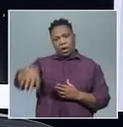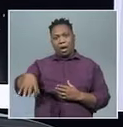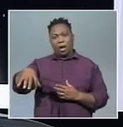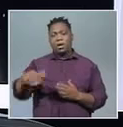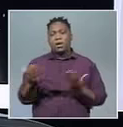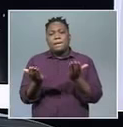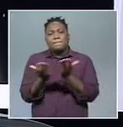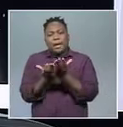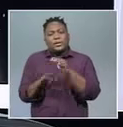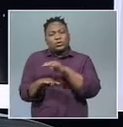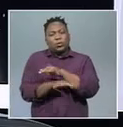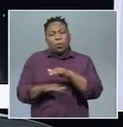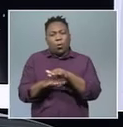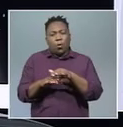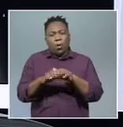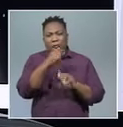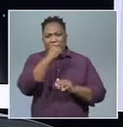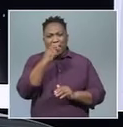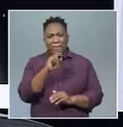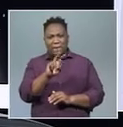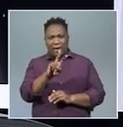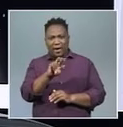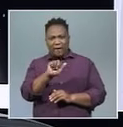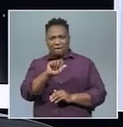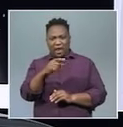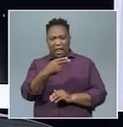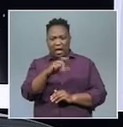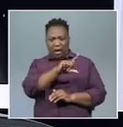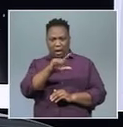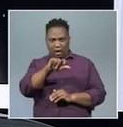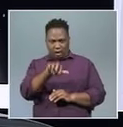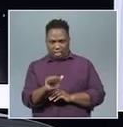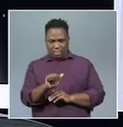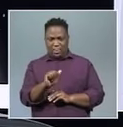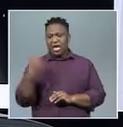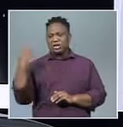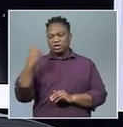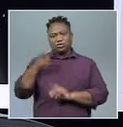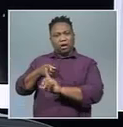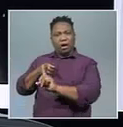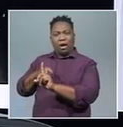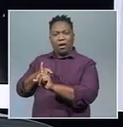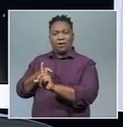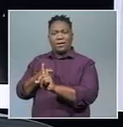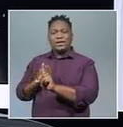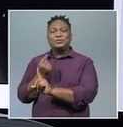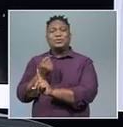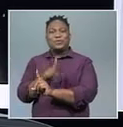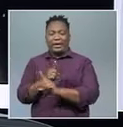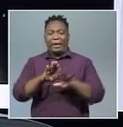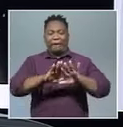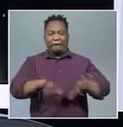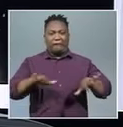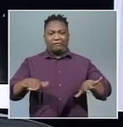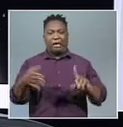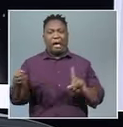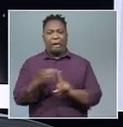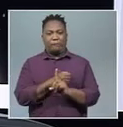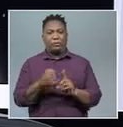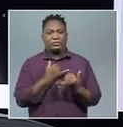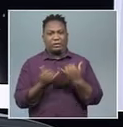primary school has been accused of sexually abusing pupils. The Valhalla Primary School hasn't suspended the teacher, who is now